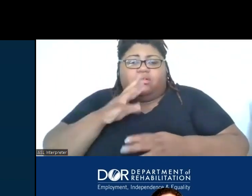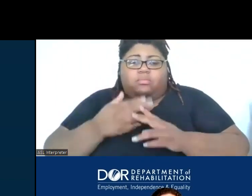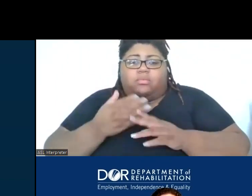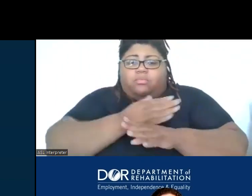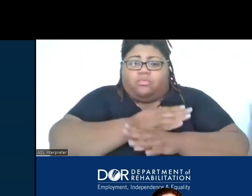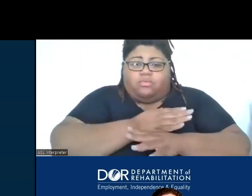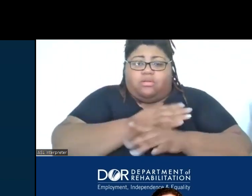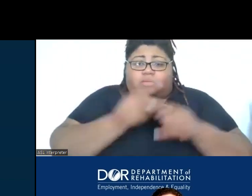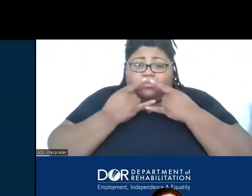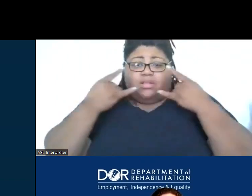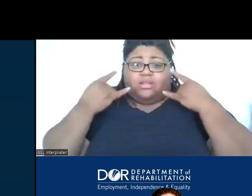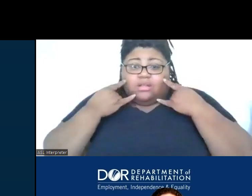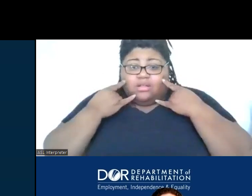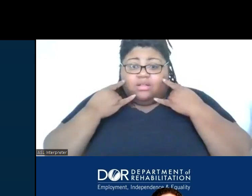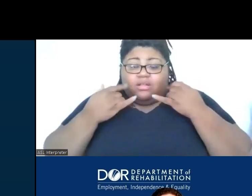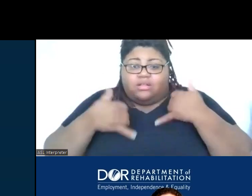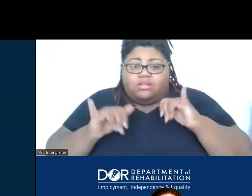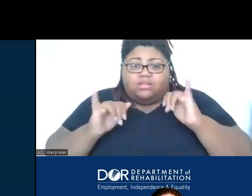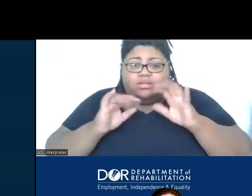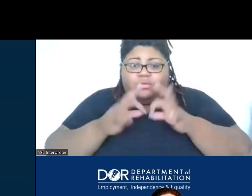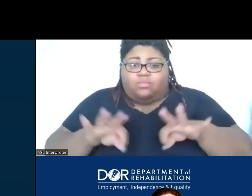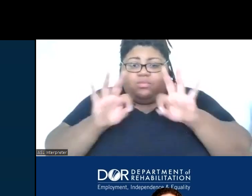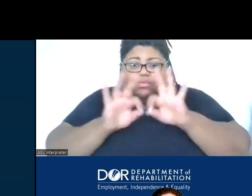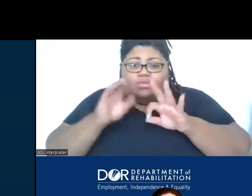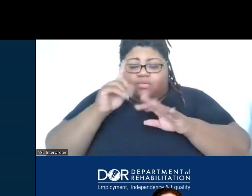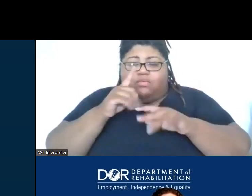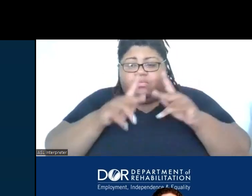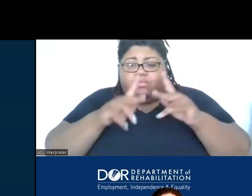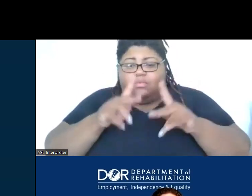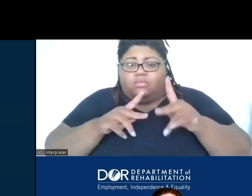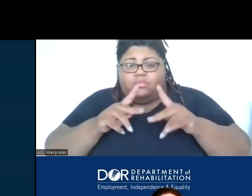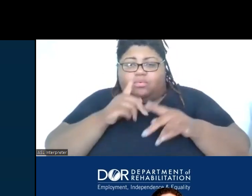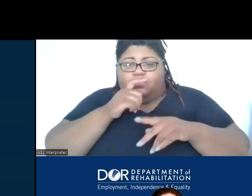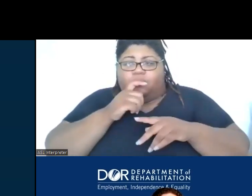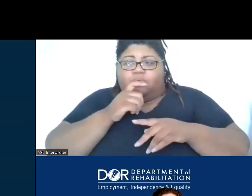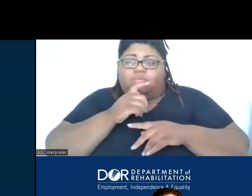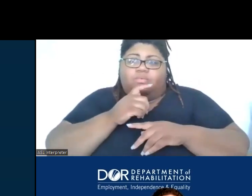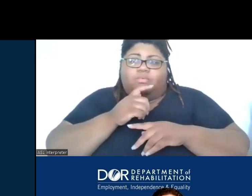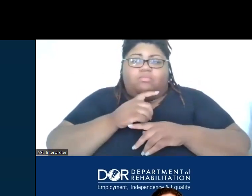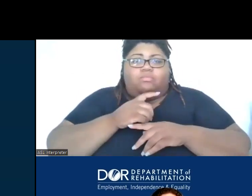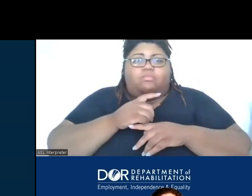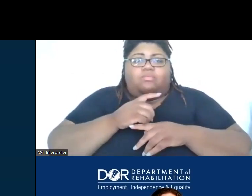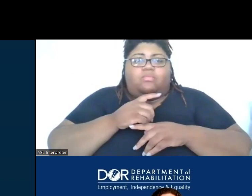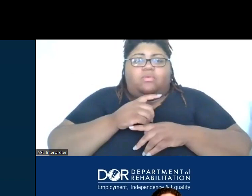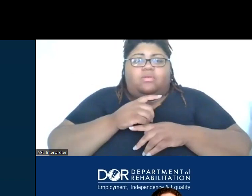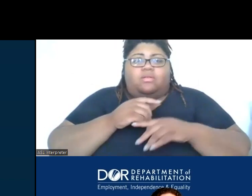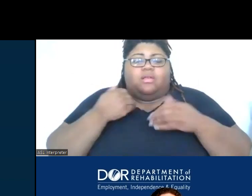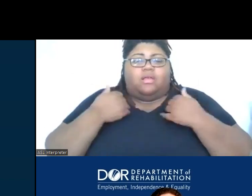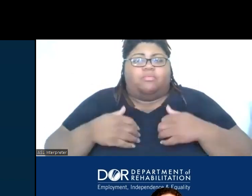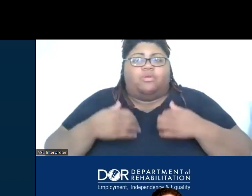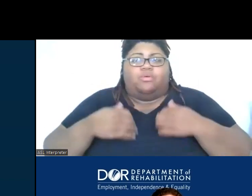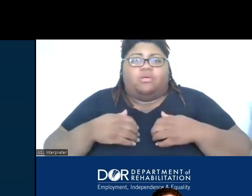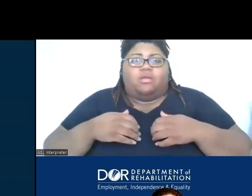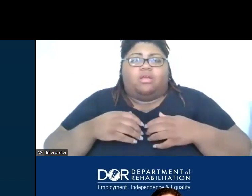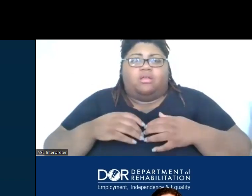Masking, it's still important for individuals who are immune compromised or